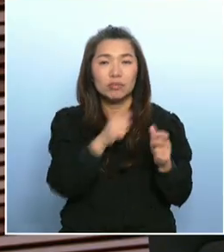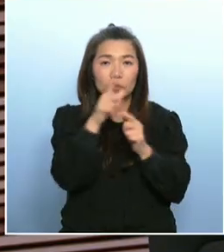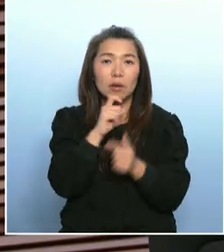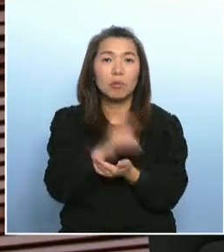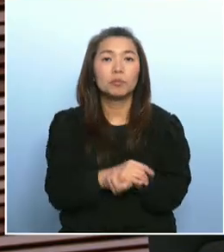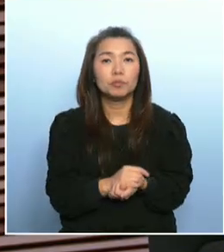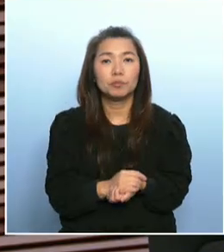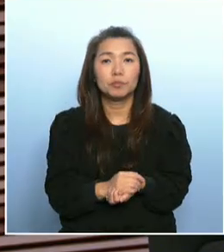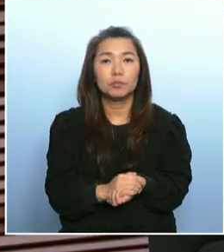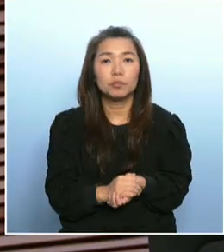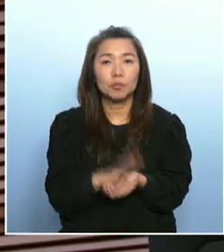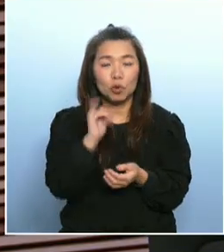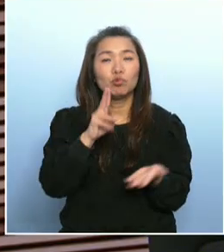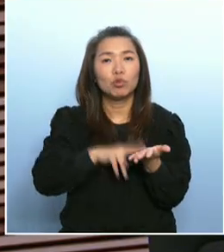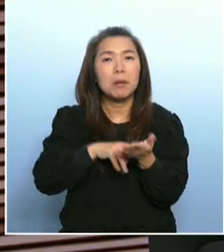their carers may have a job.